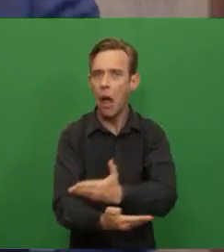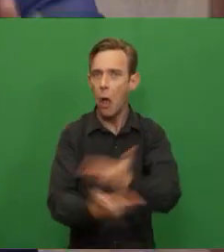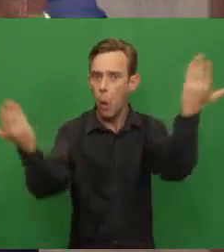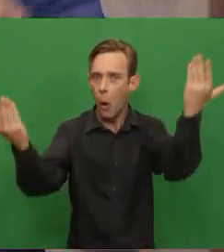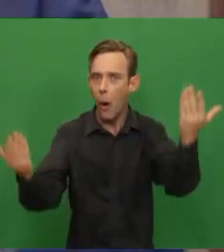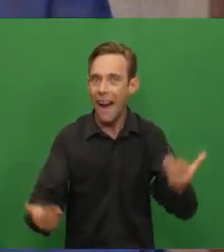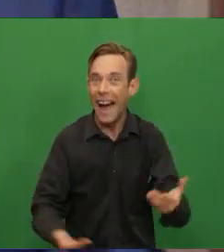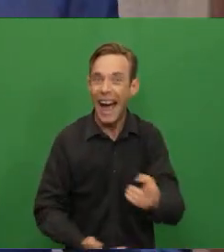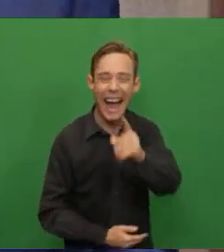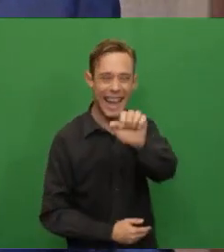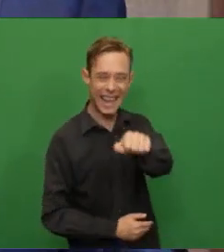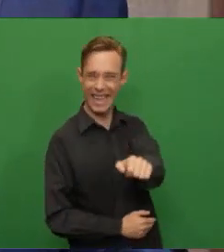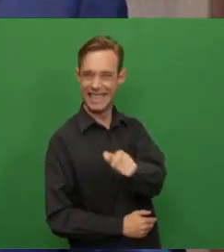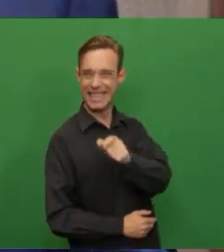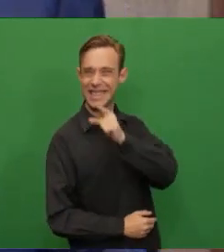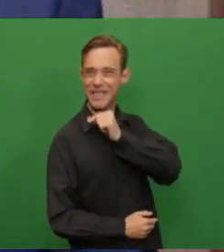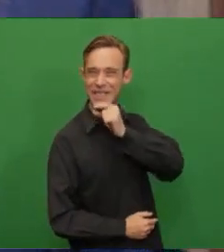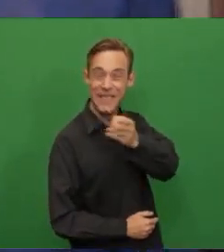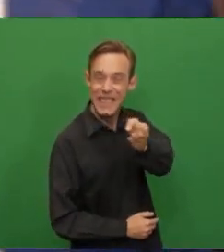Yes, sir.